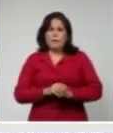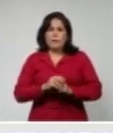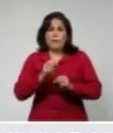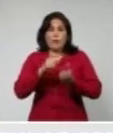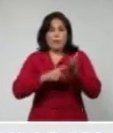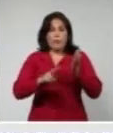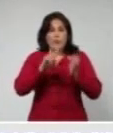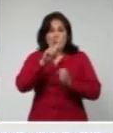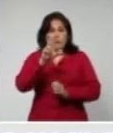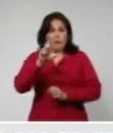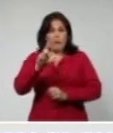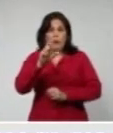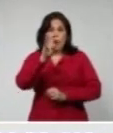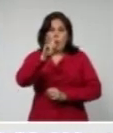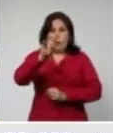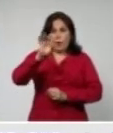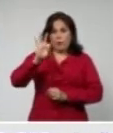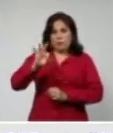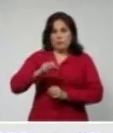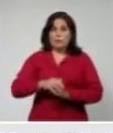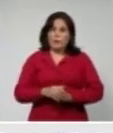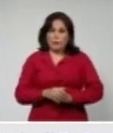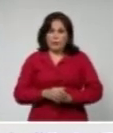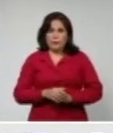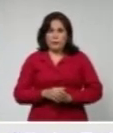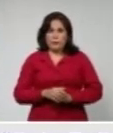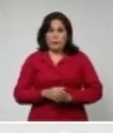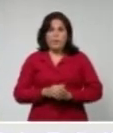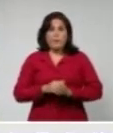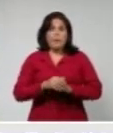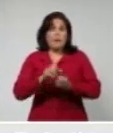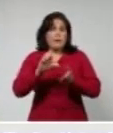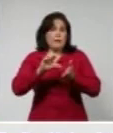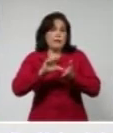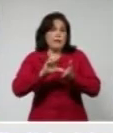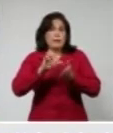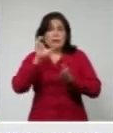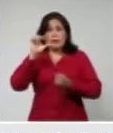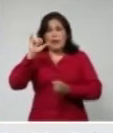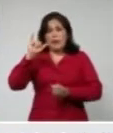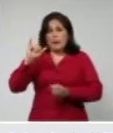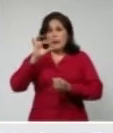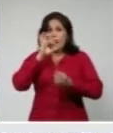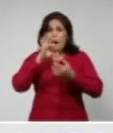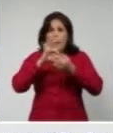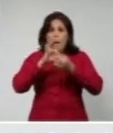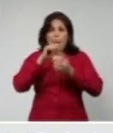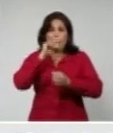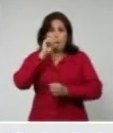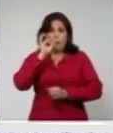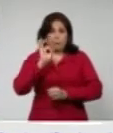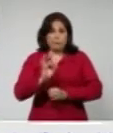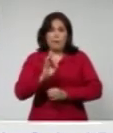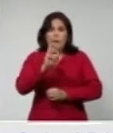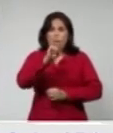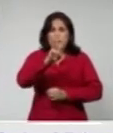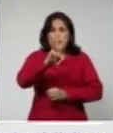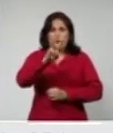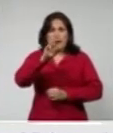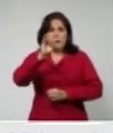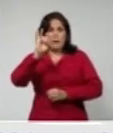375 in Santiago de Cuba's Hygiene, Epidemiology and Microbiology Center,